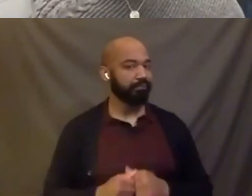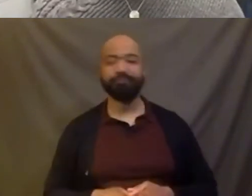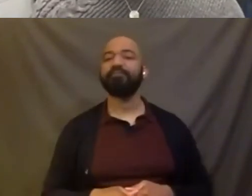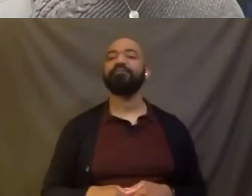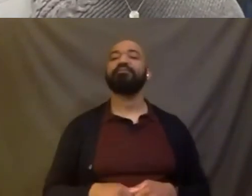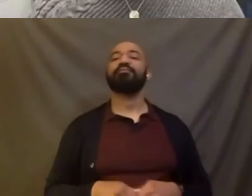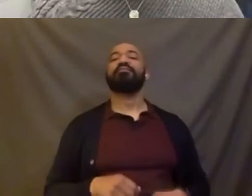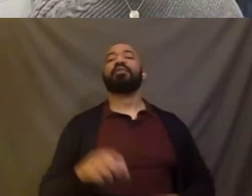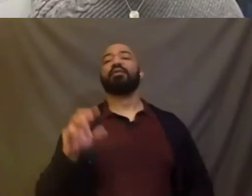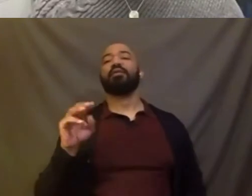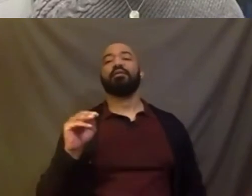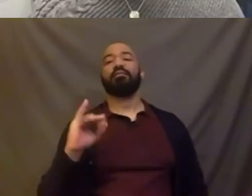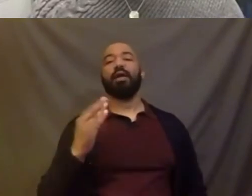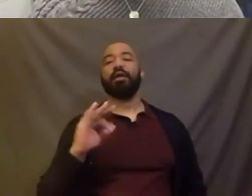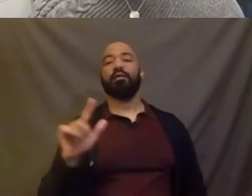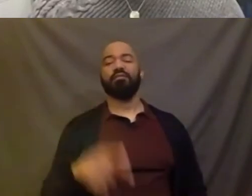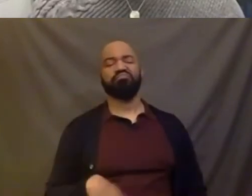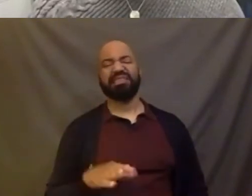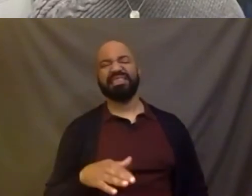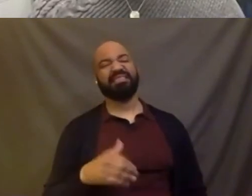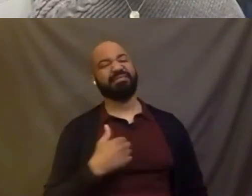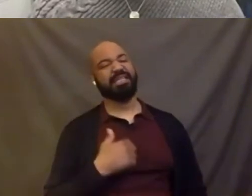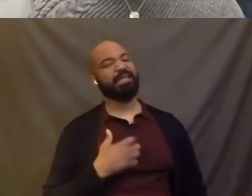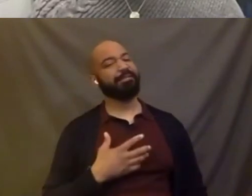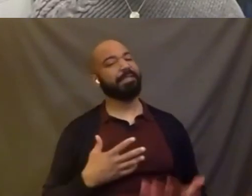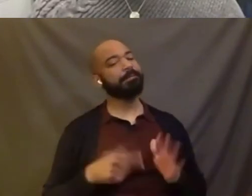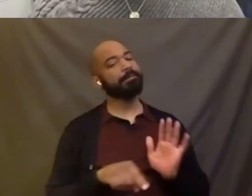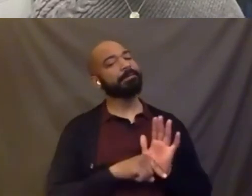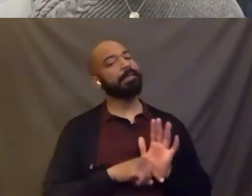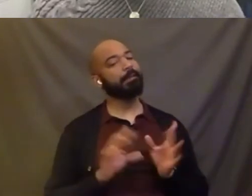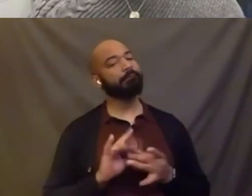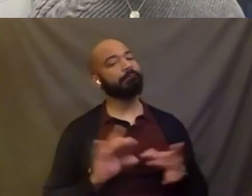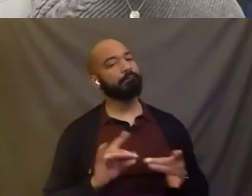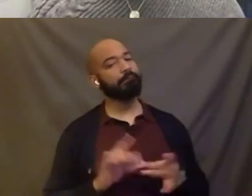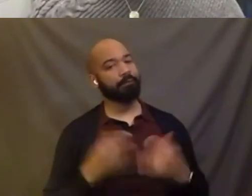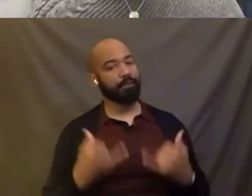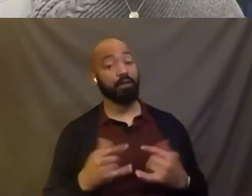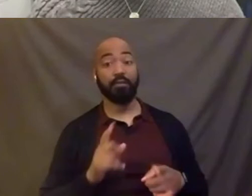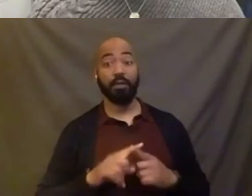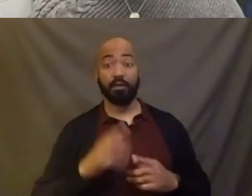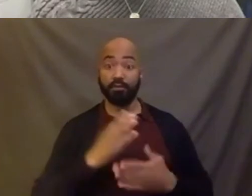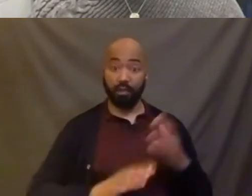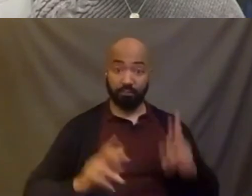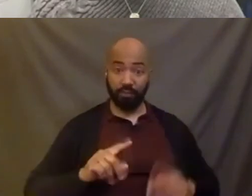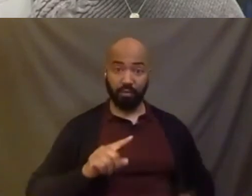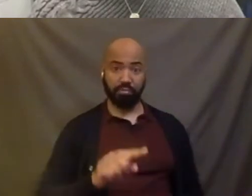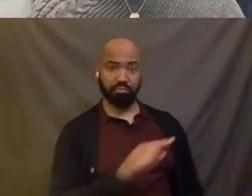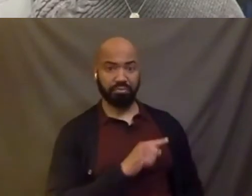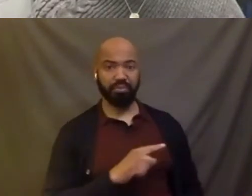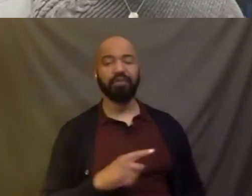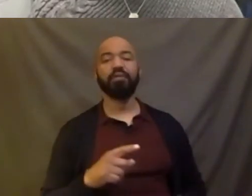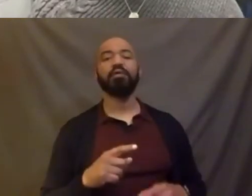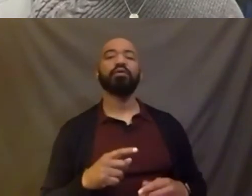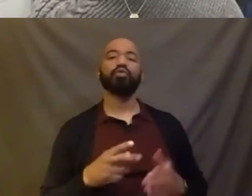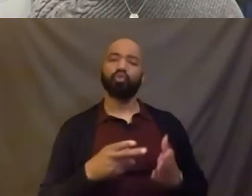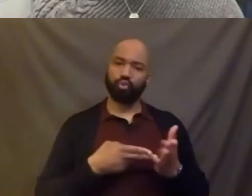Debbie Downer for a moment. So, I've been hearing a lot of people that are concerned about truth telling.